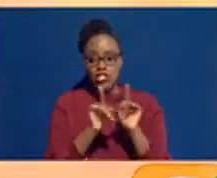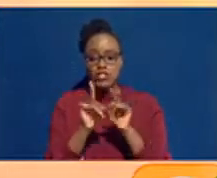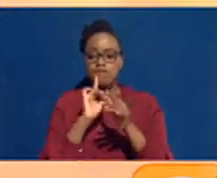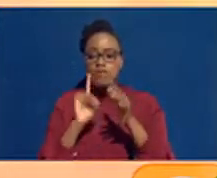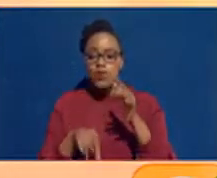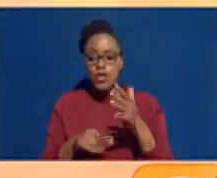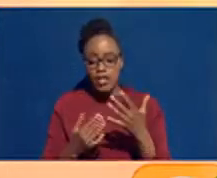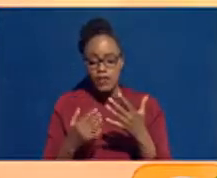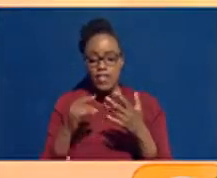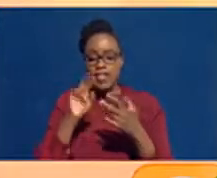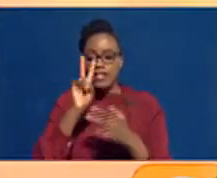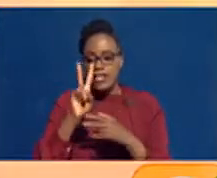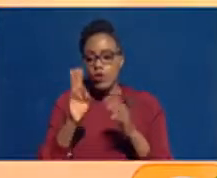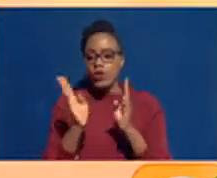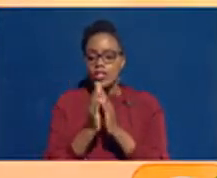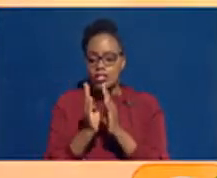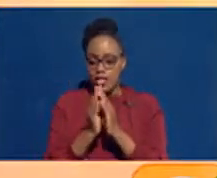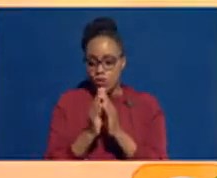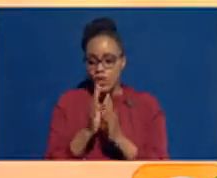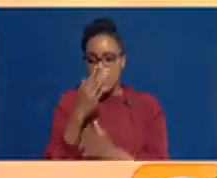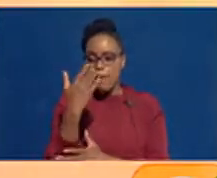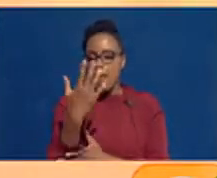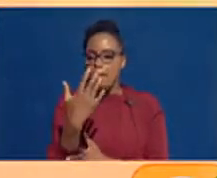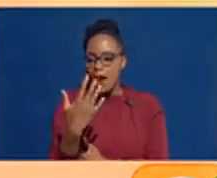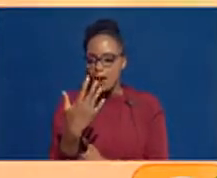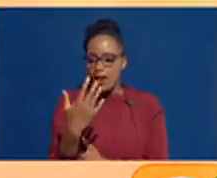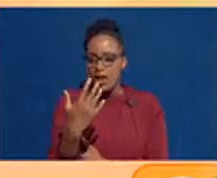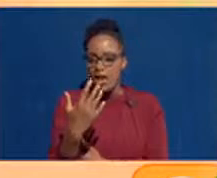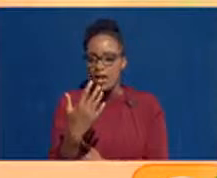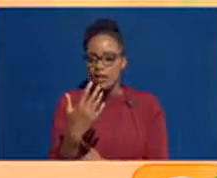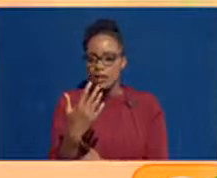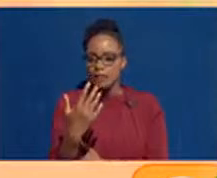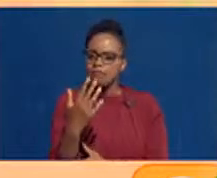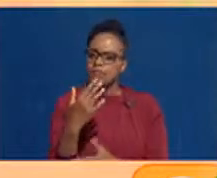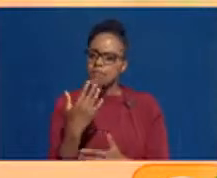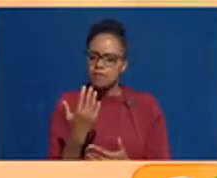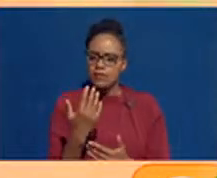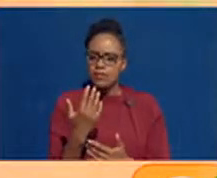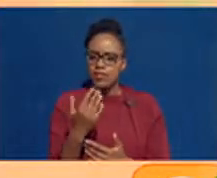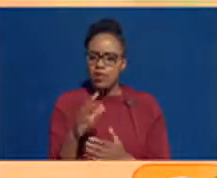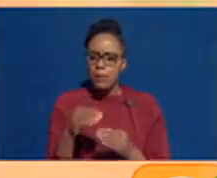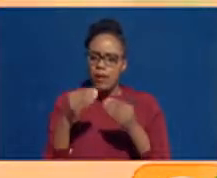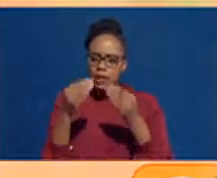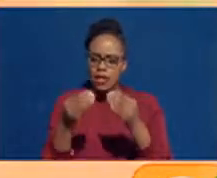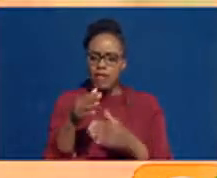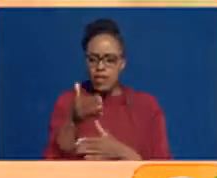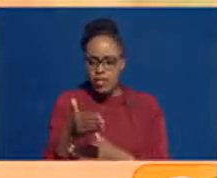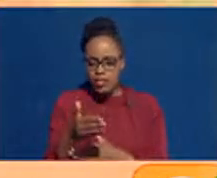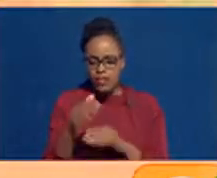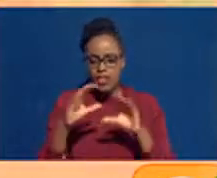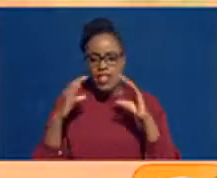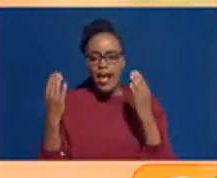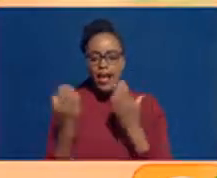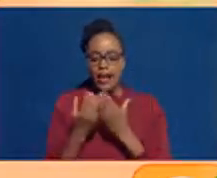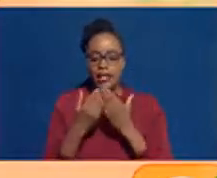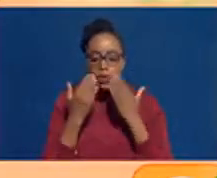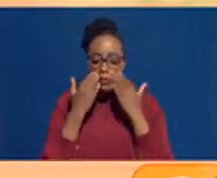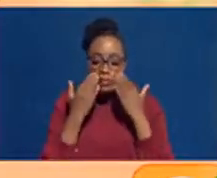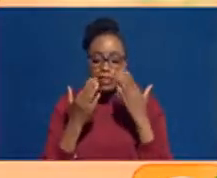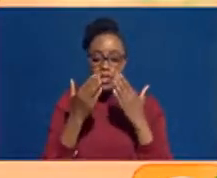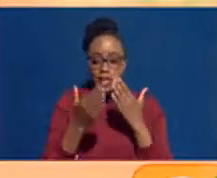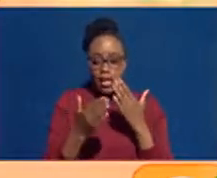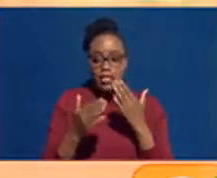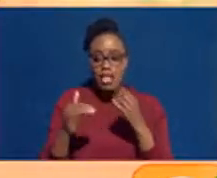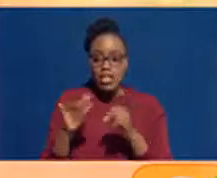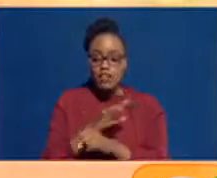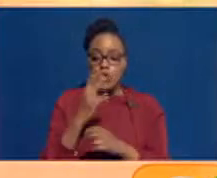that the second session papers will be in front of the class and in